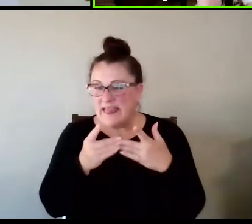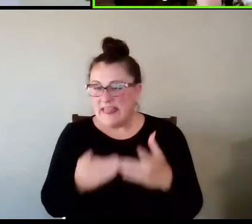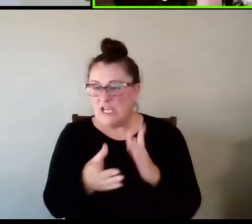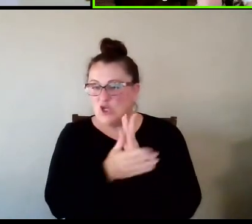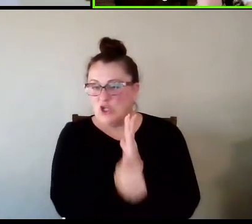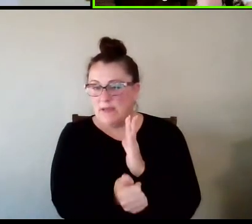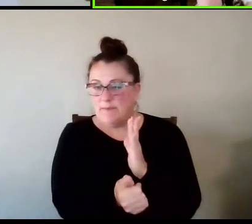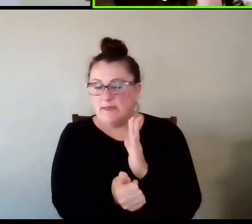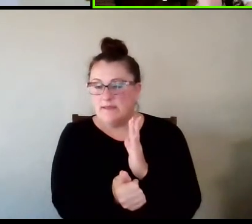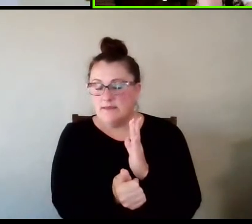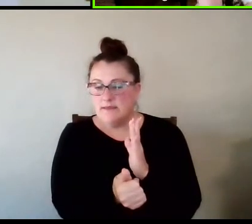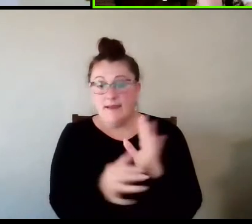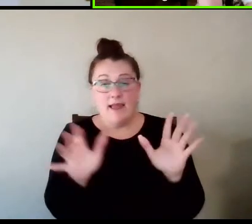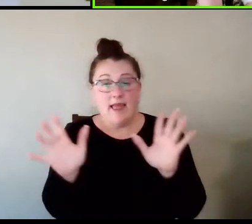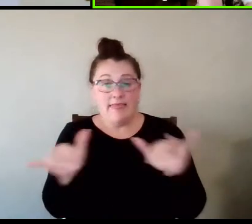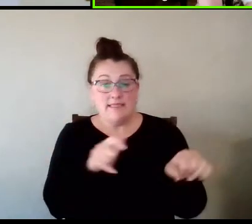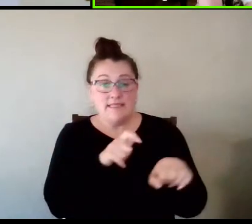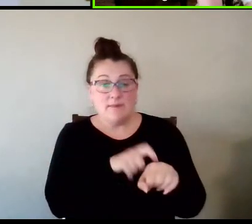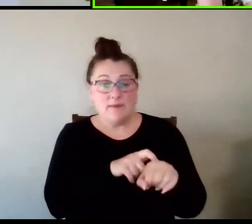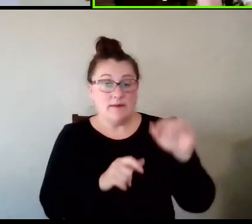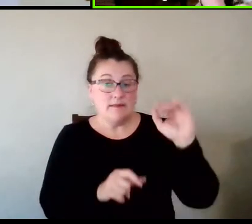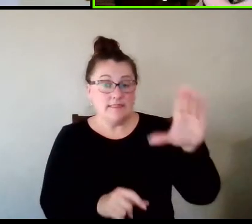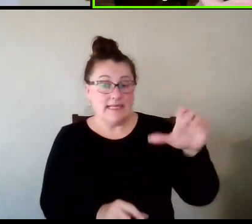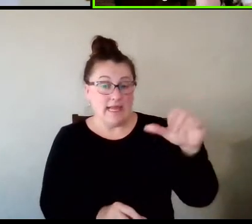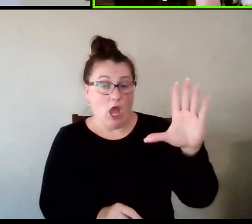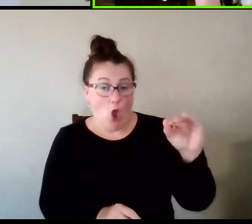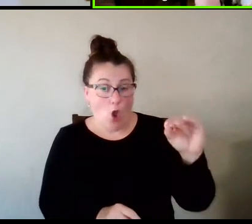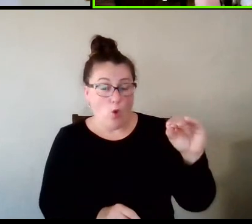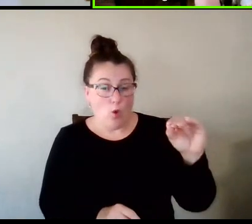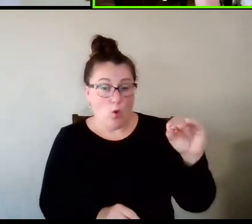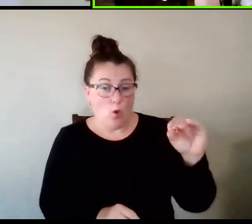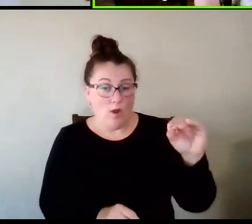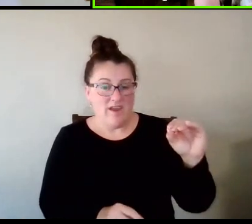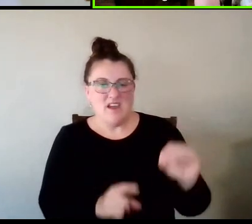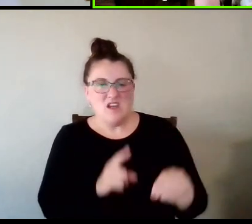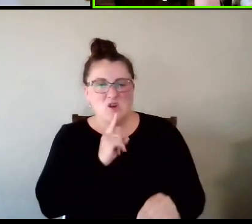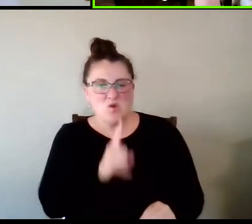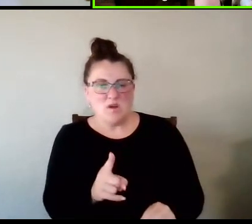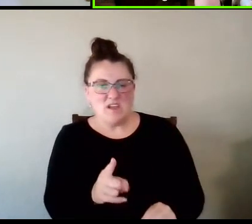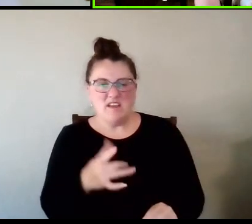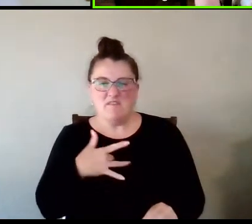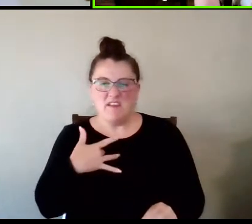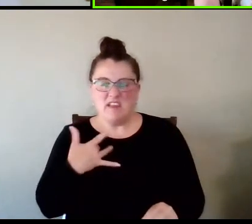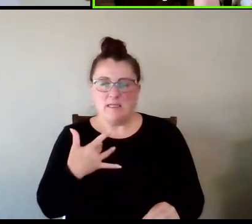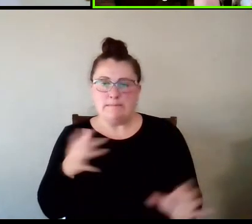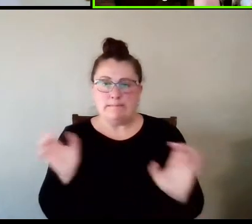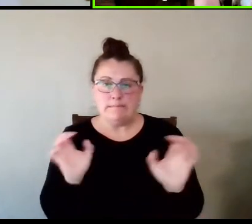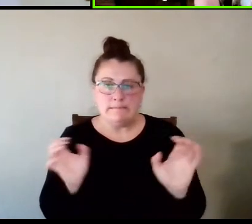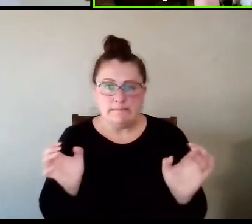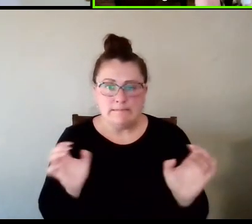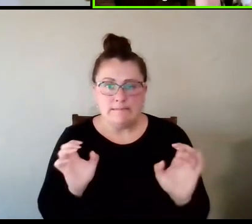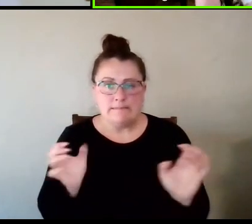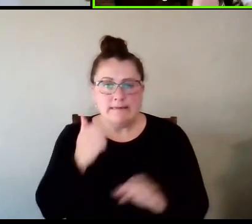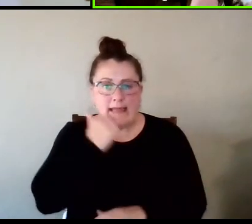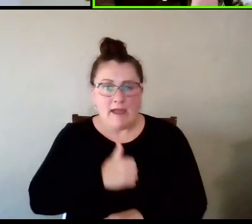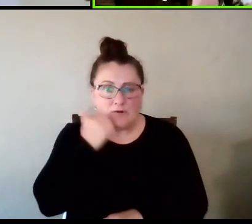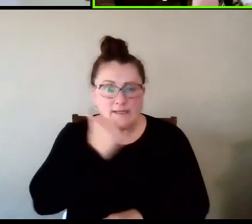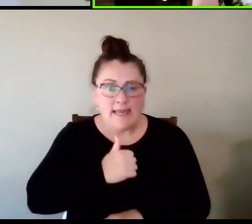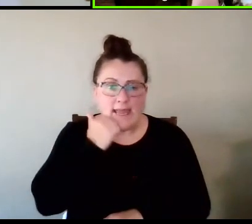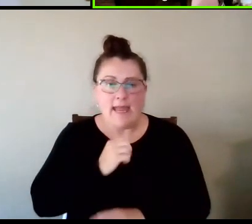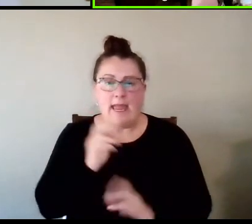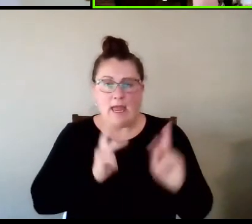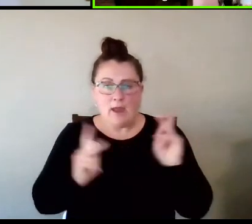at the same time, CEOs have a real sense of urgency about the everyday, about